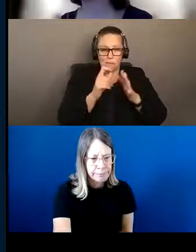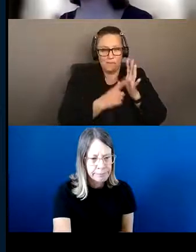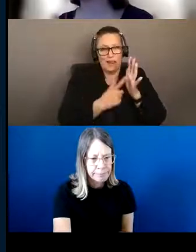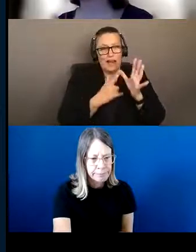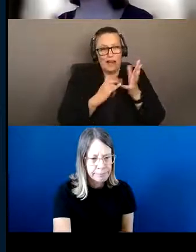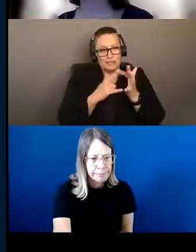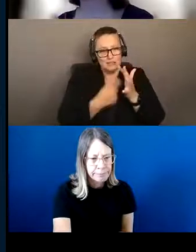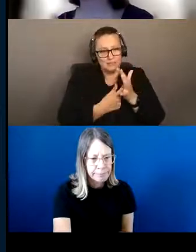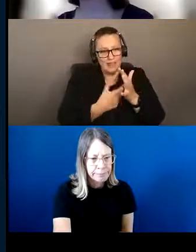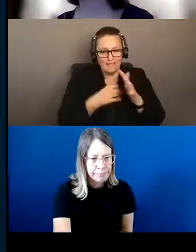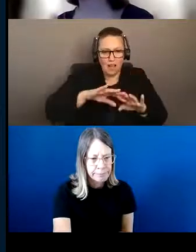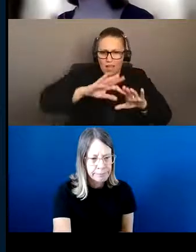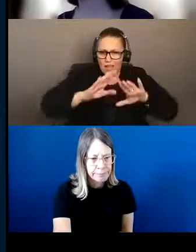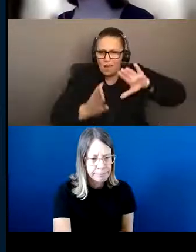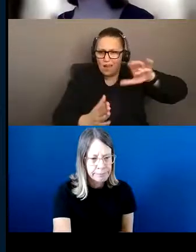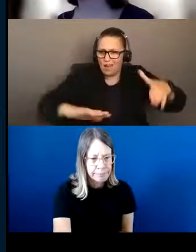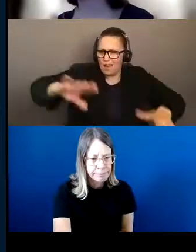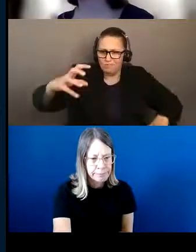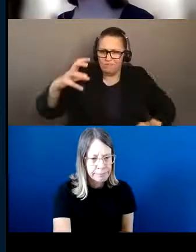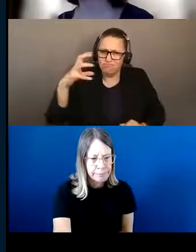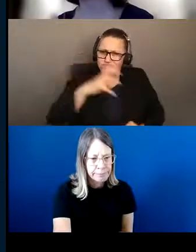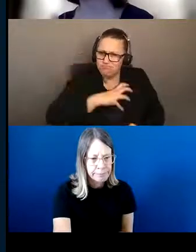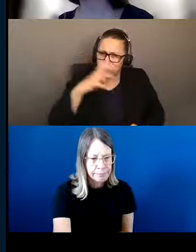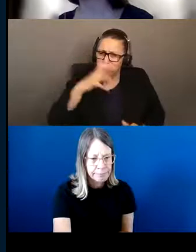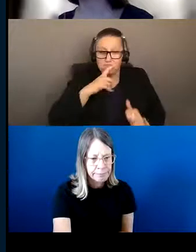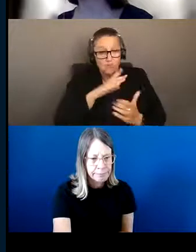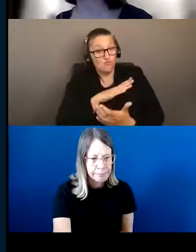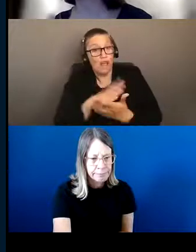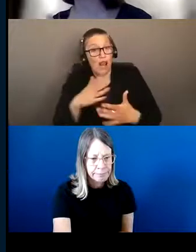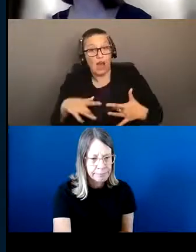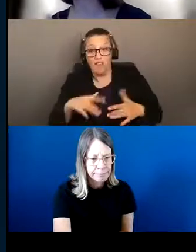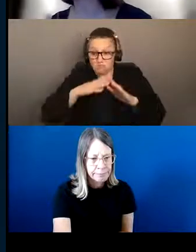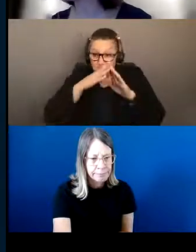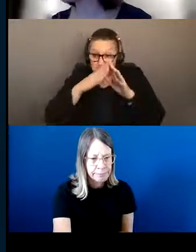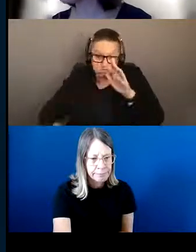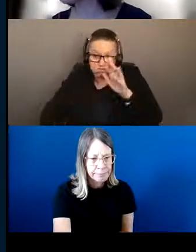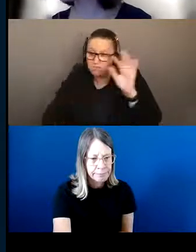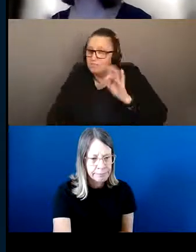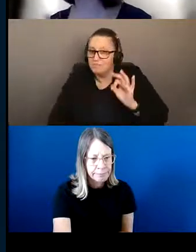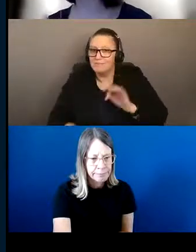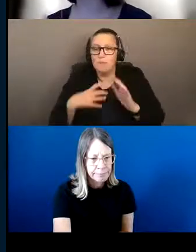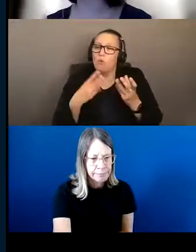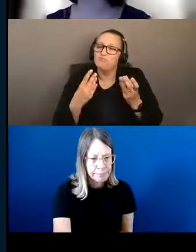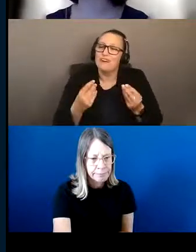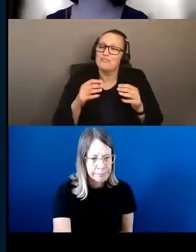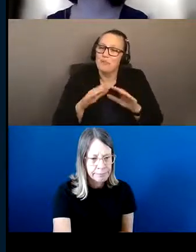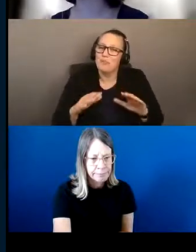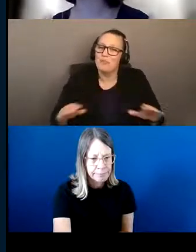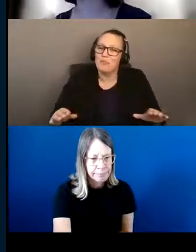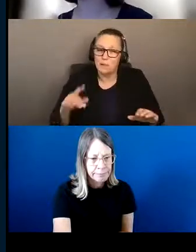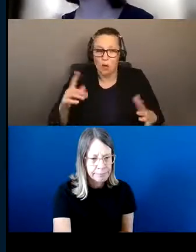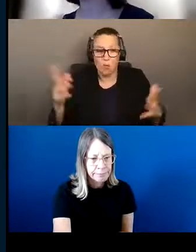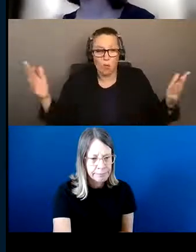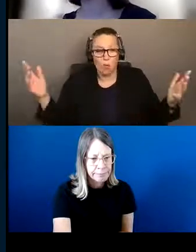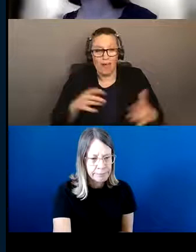over-exaggerated. The ground slopes and rises a good deal more steeply than in real life. But the placement of the streets is